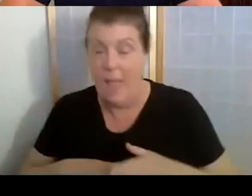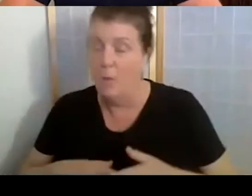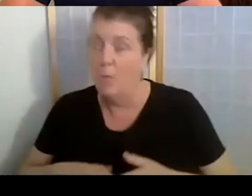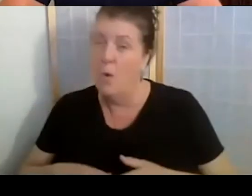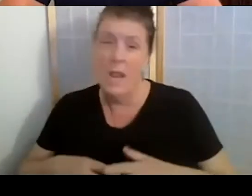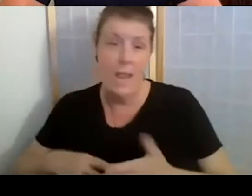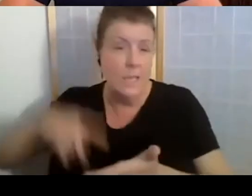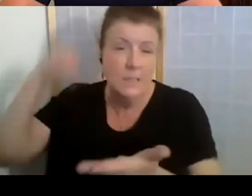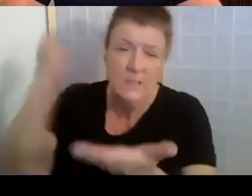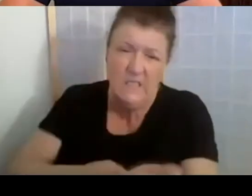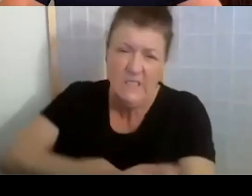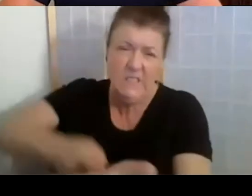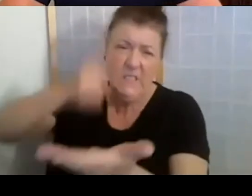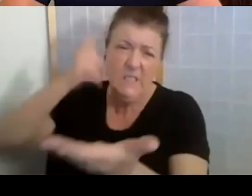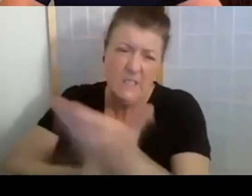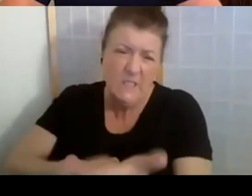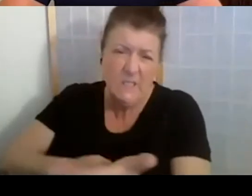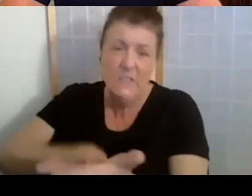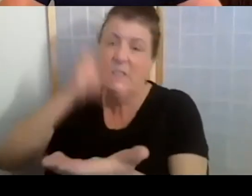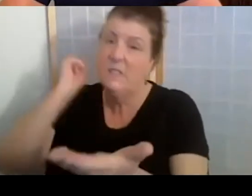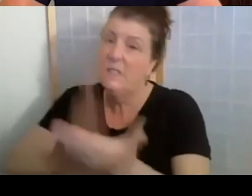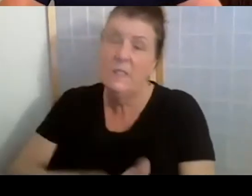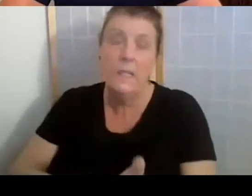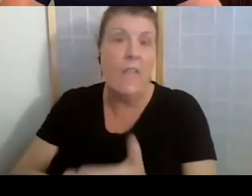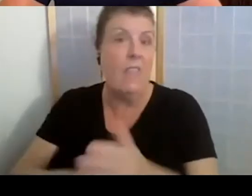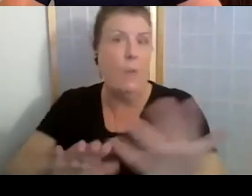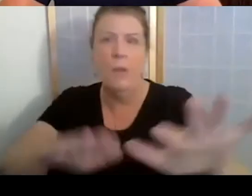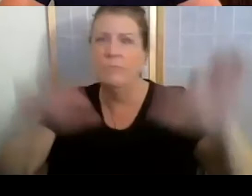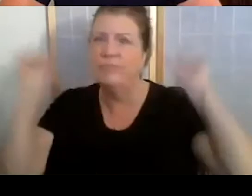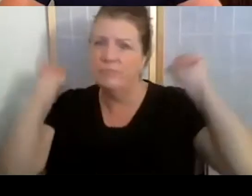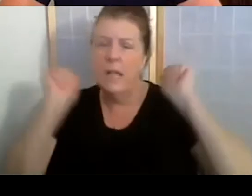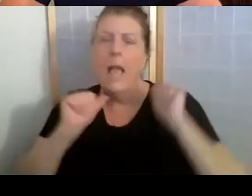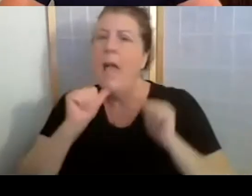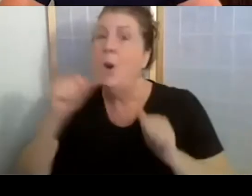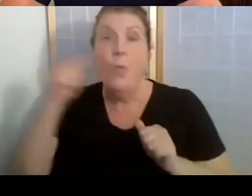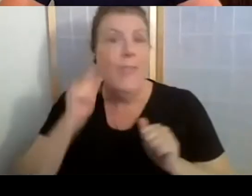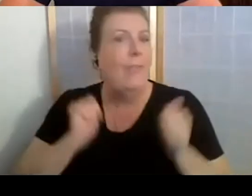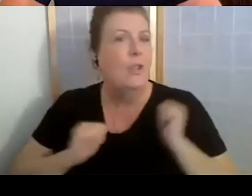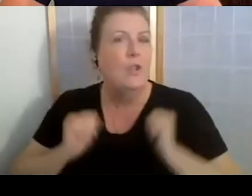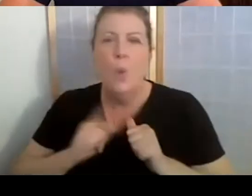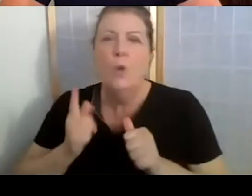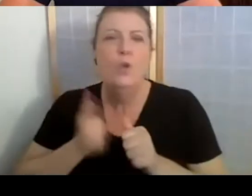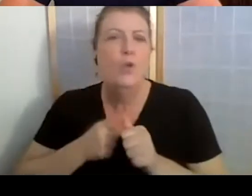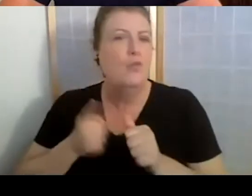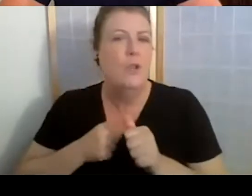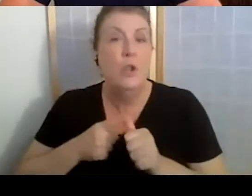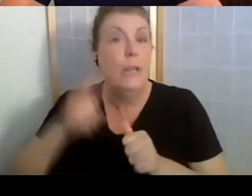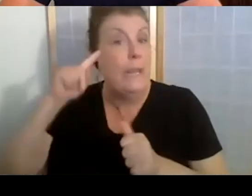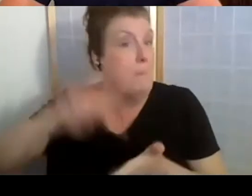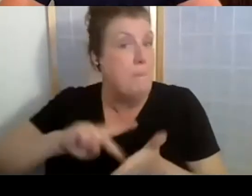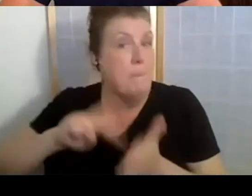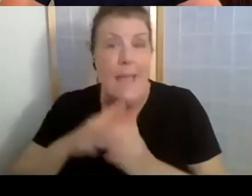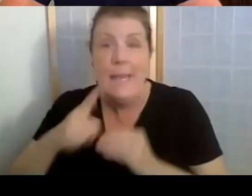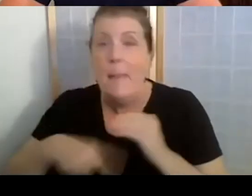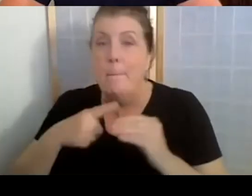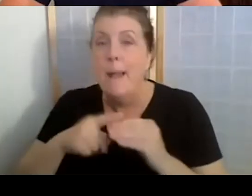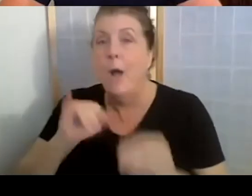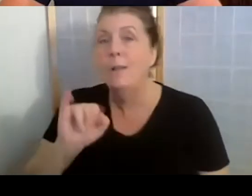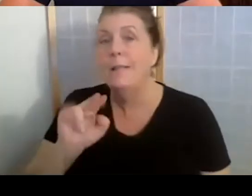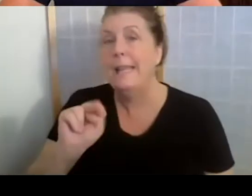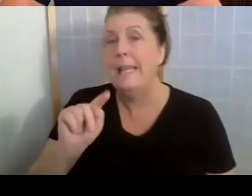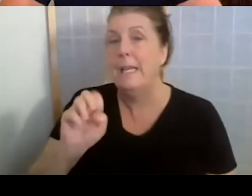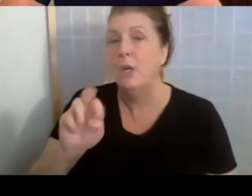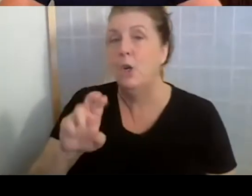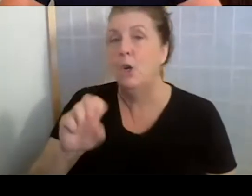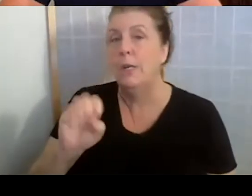And I don't think the show was originally about intersection. It was meant to be about, you know, intersectionality. But